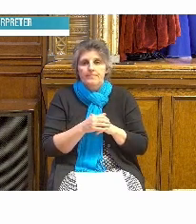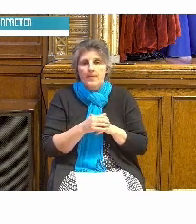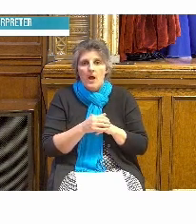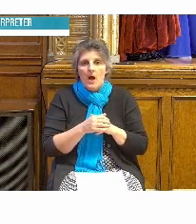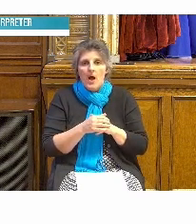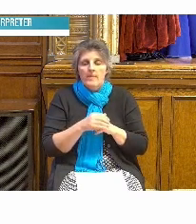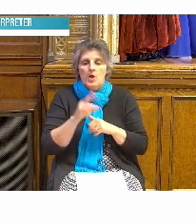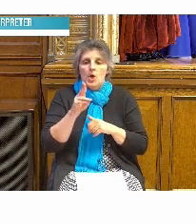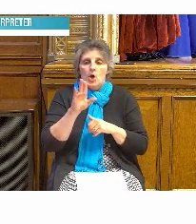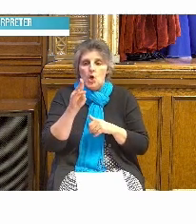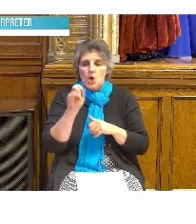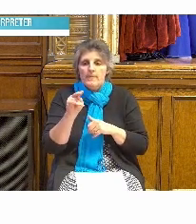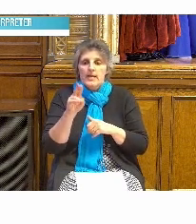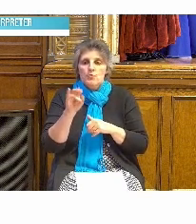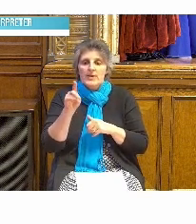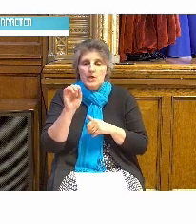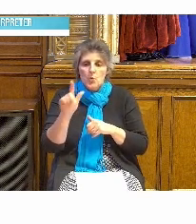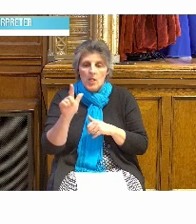urban renewal,